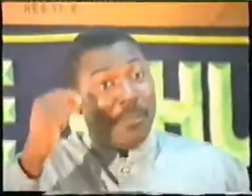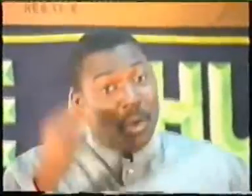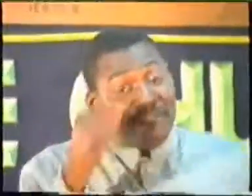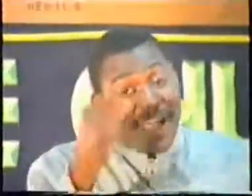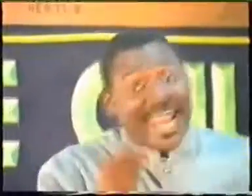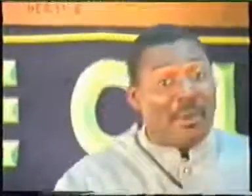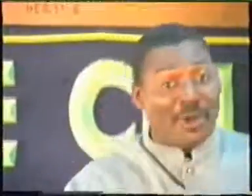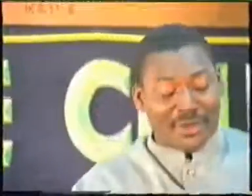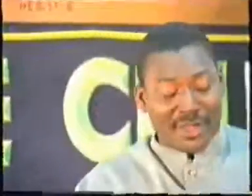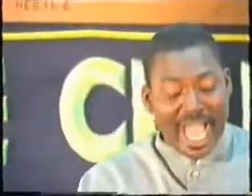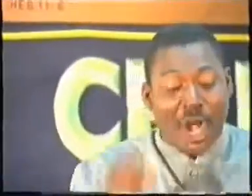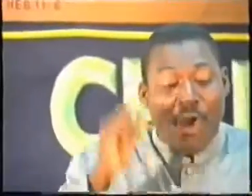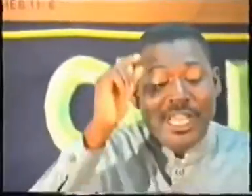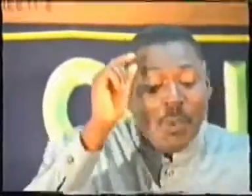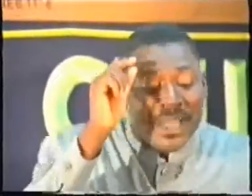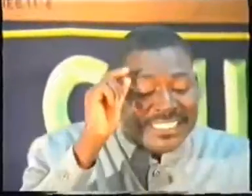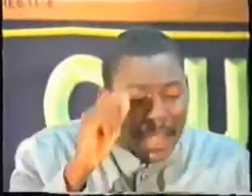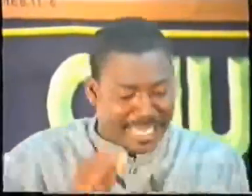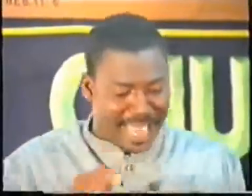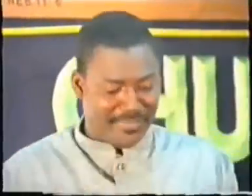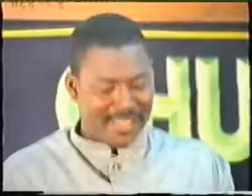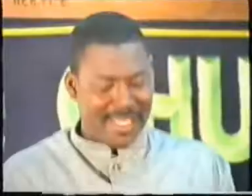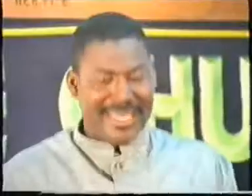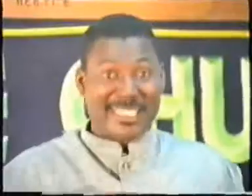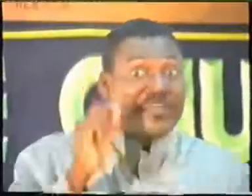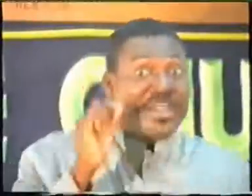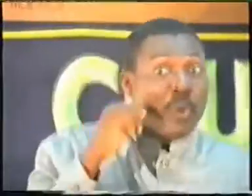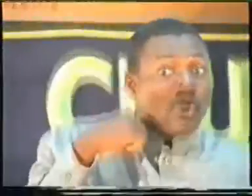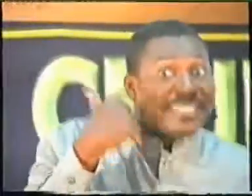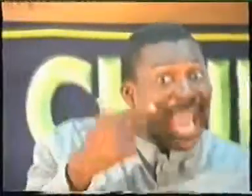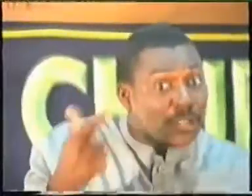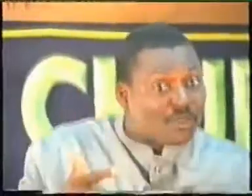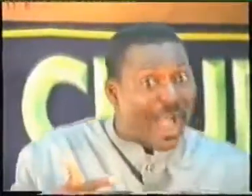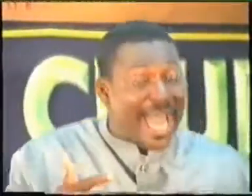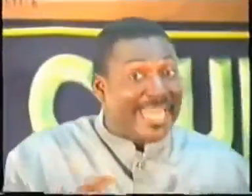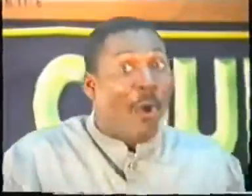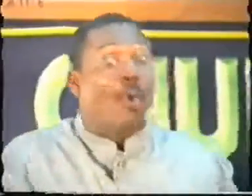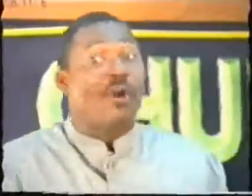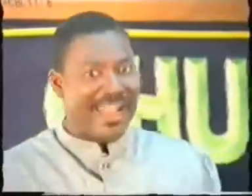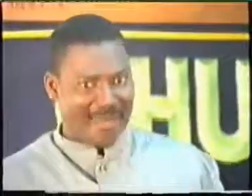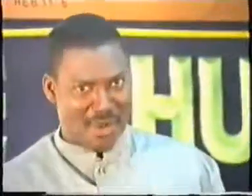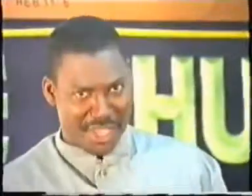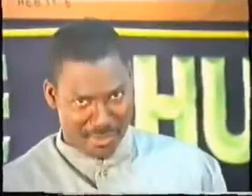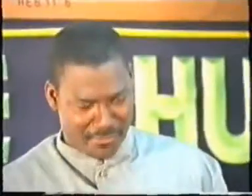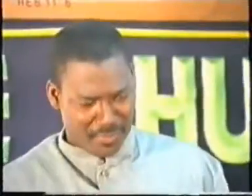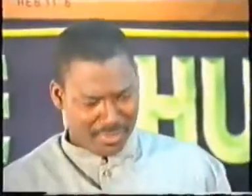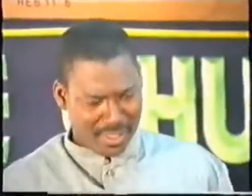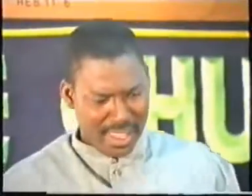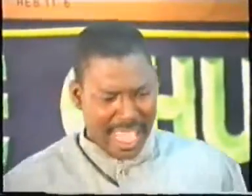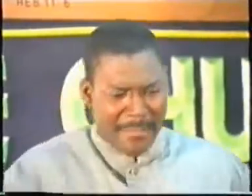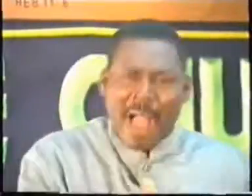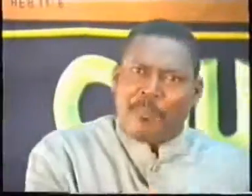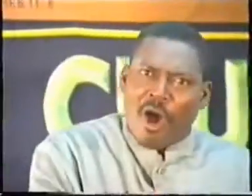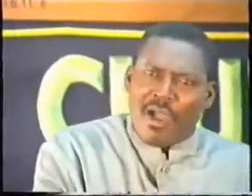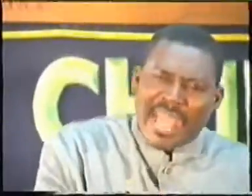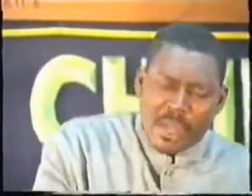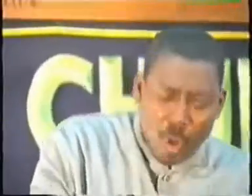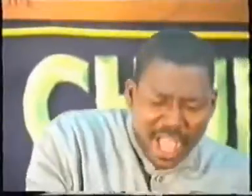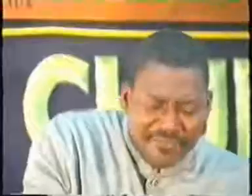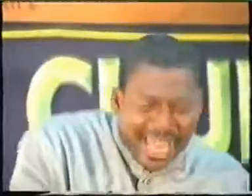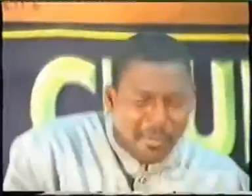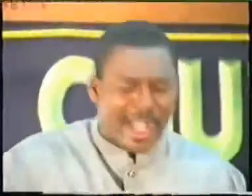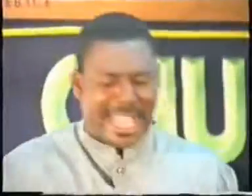Sad the book of Philemon, no, and you only one chapter. Let's open the book of Titus, not Oko Philemon, Emu. Ebra Paul,